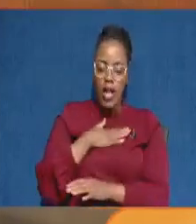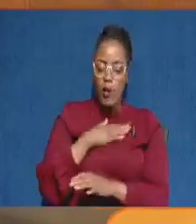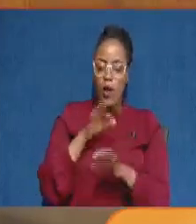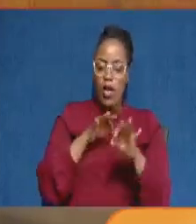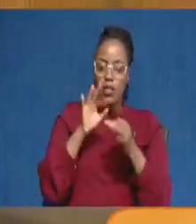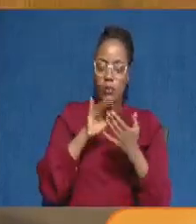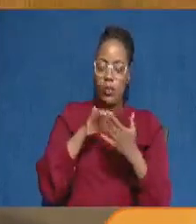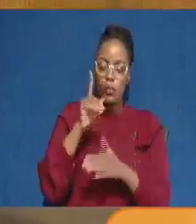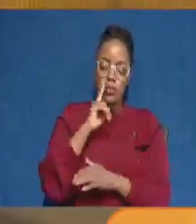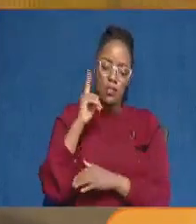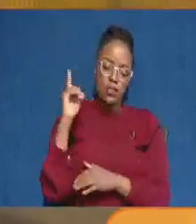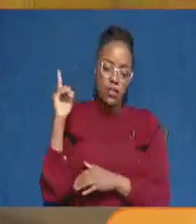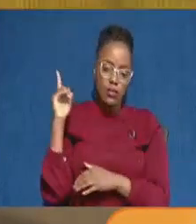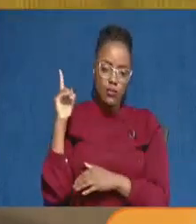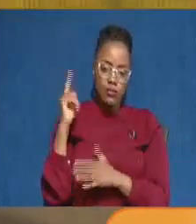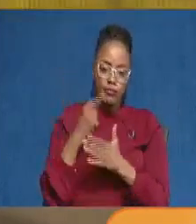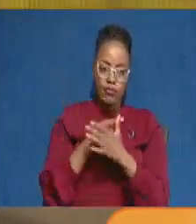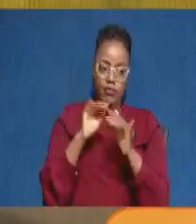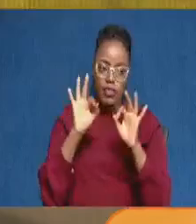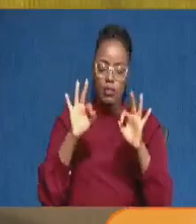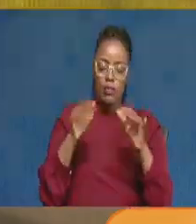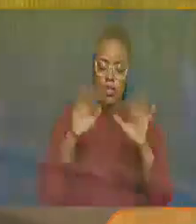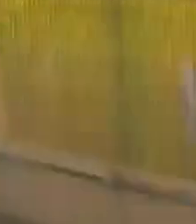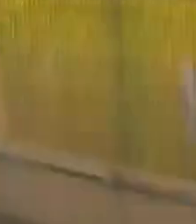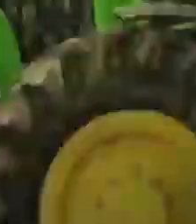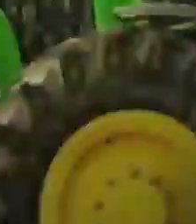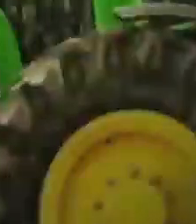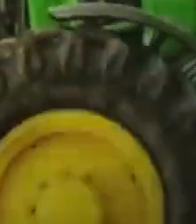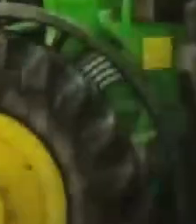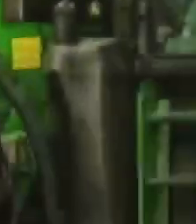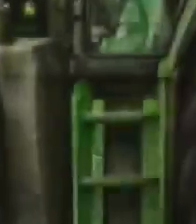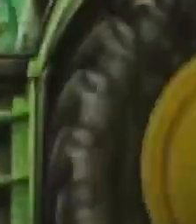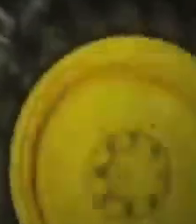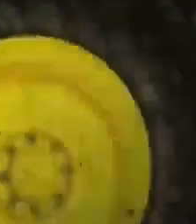tells us more on this week's Smart Farm.